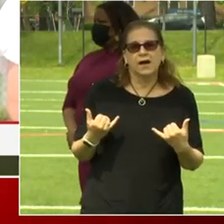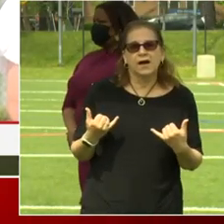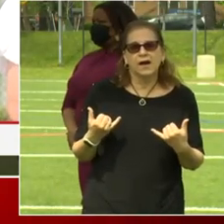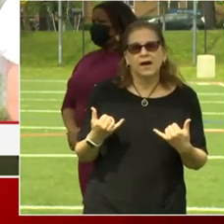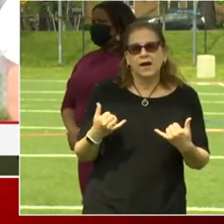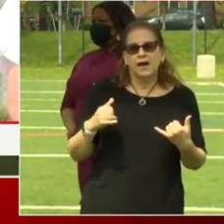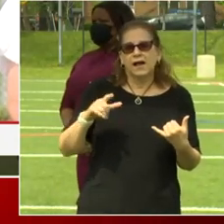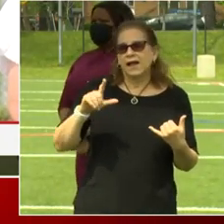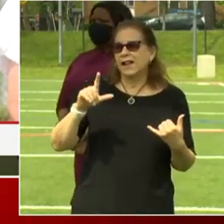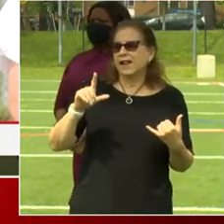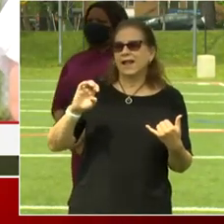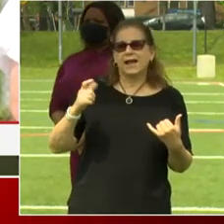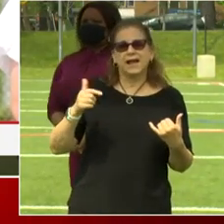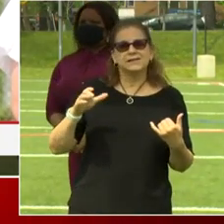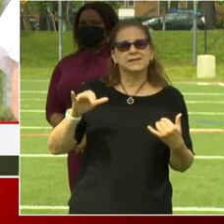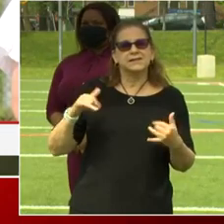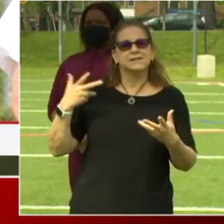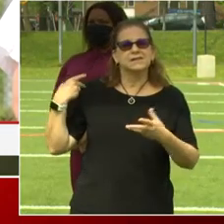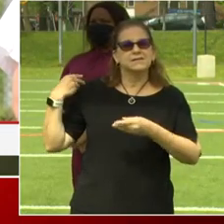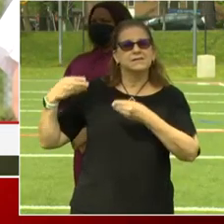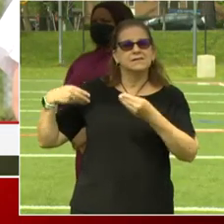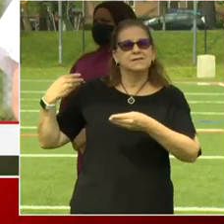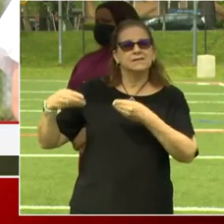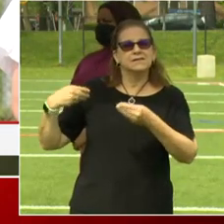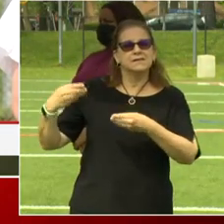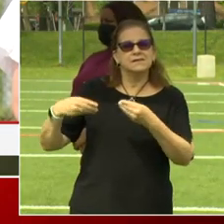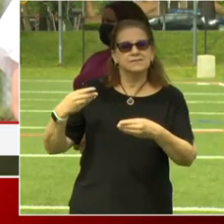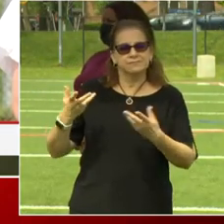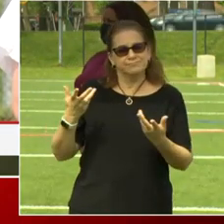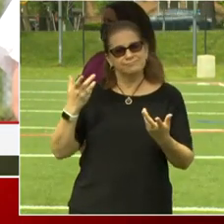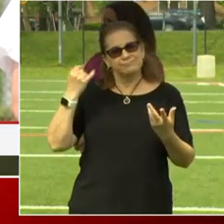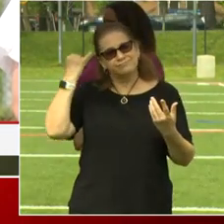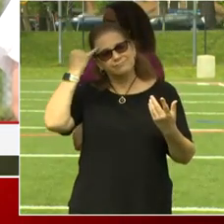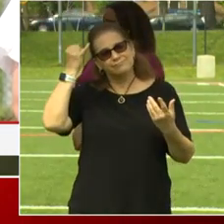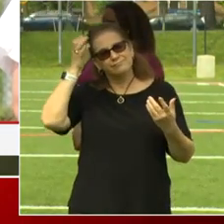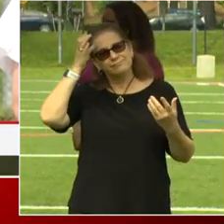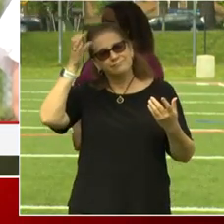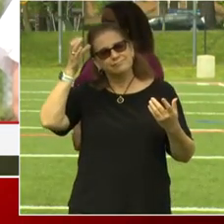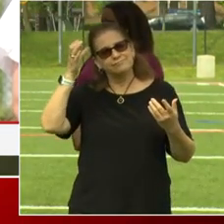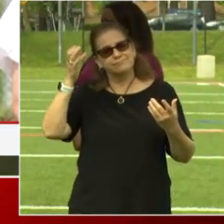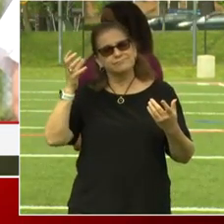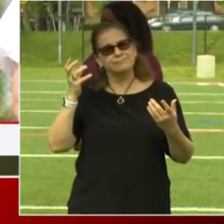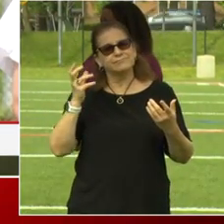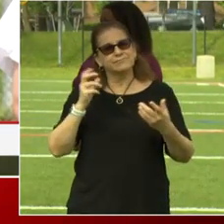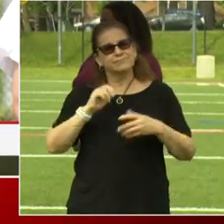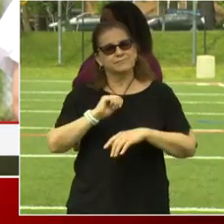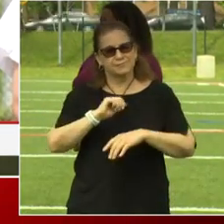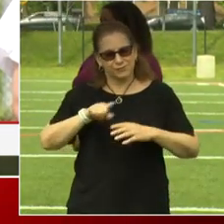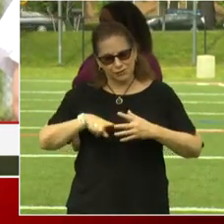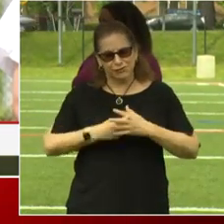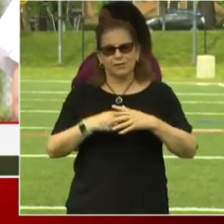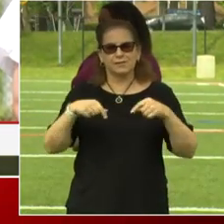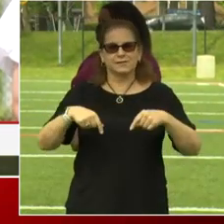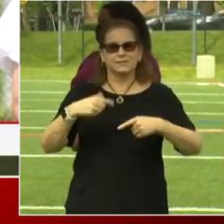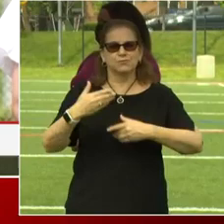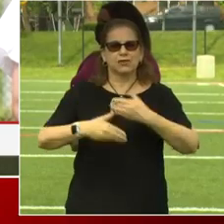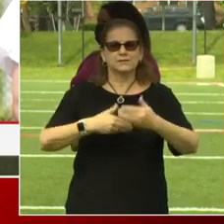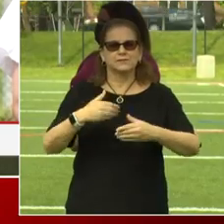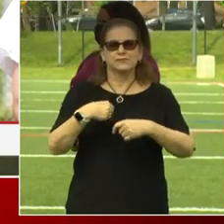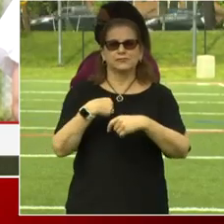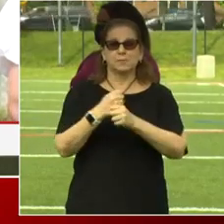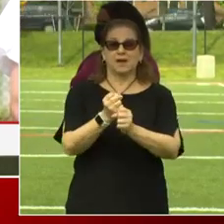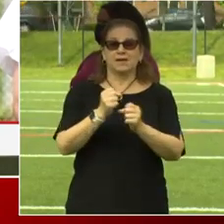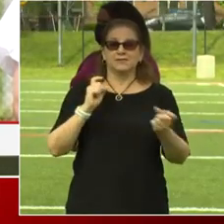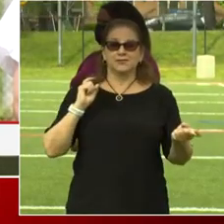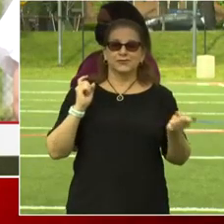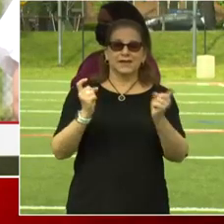city. It lays out a process for looking at how we change those legacies. So,